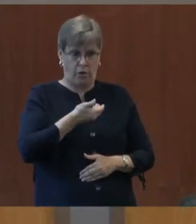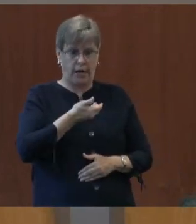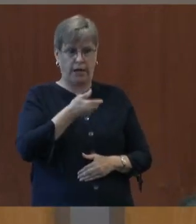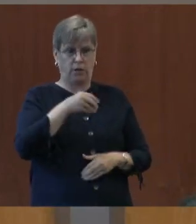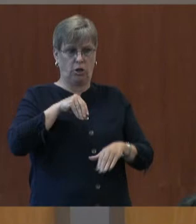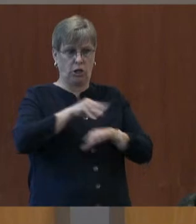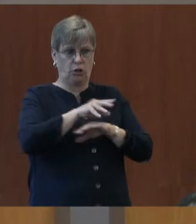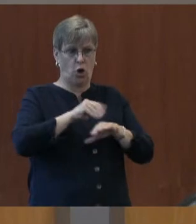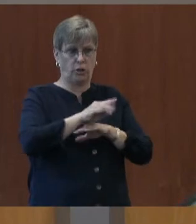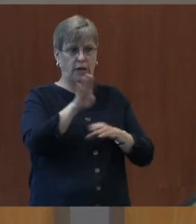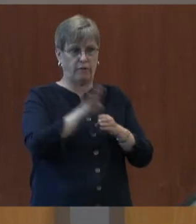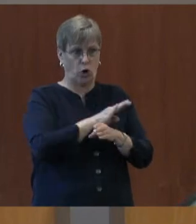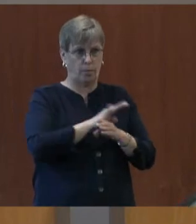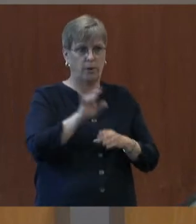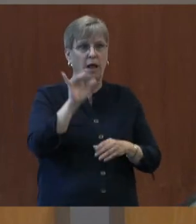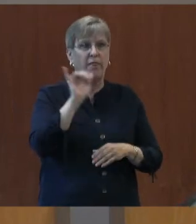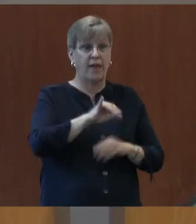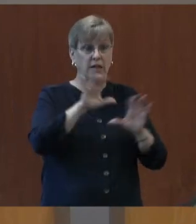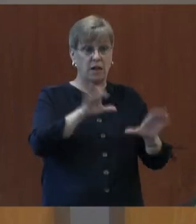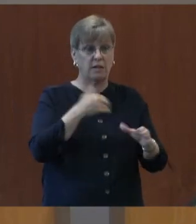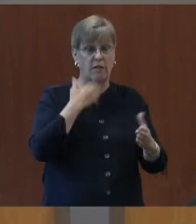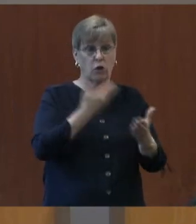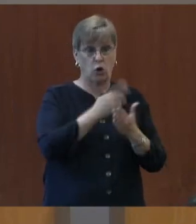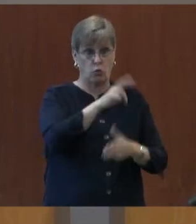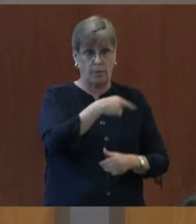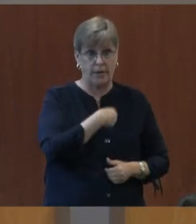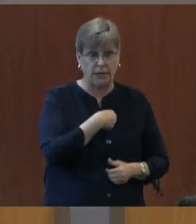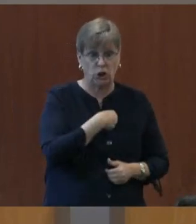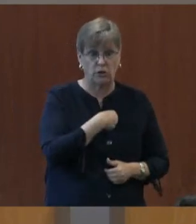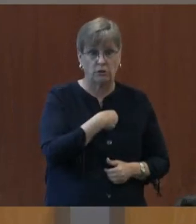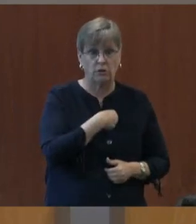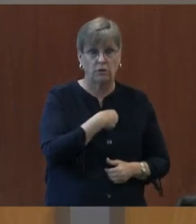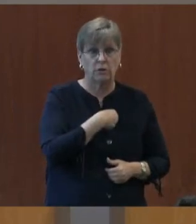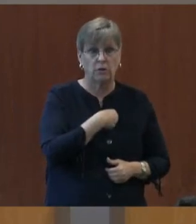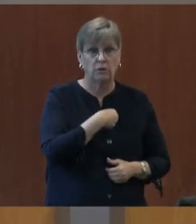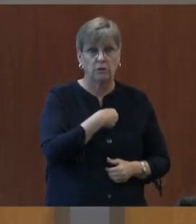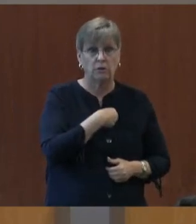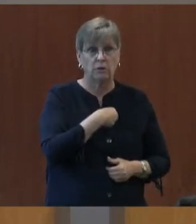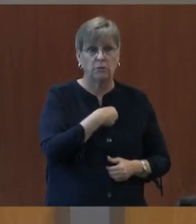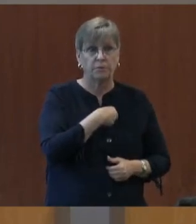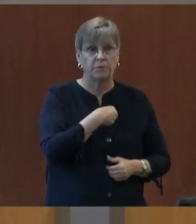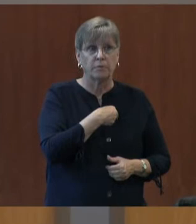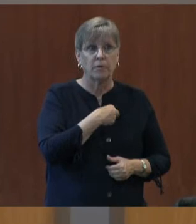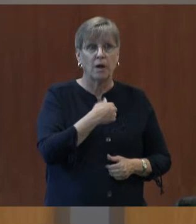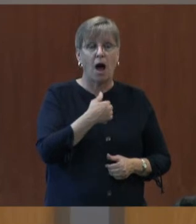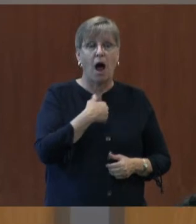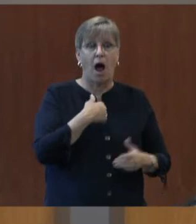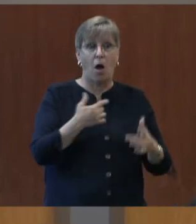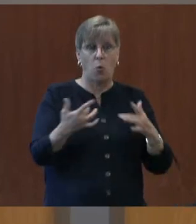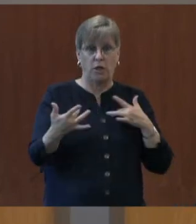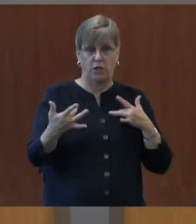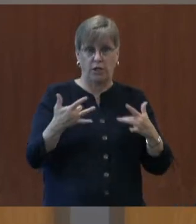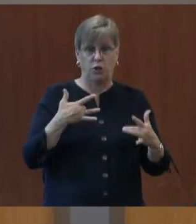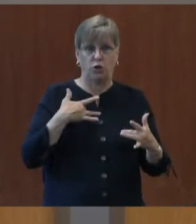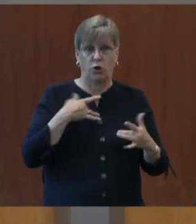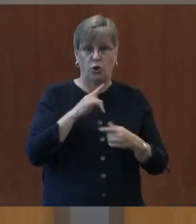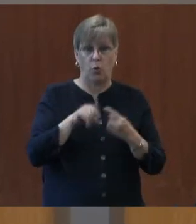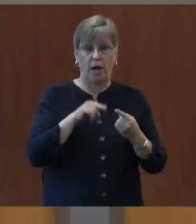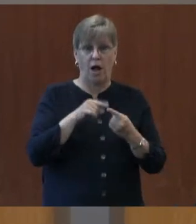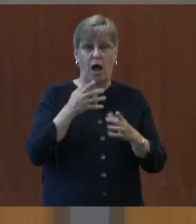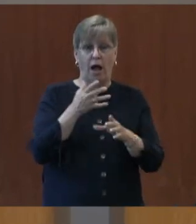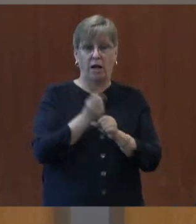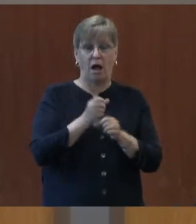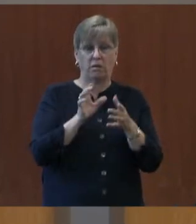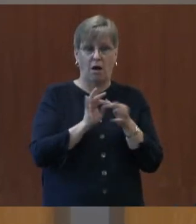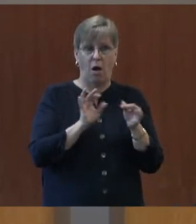consulting firm that does have a good reputation. I was concerned when I got a